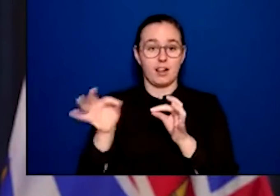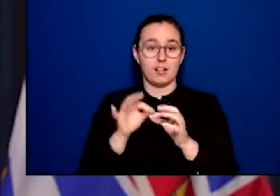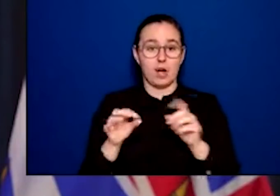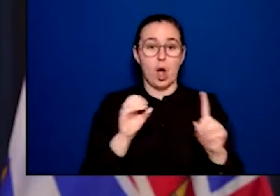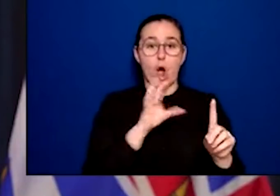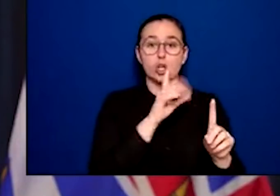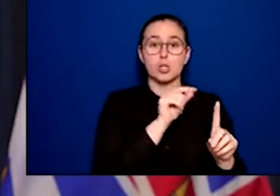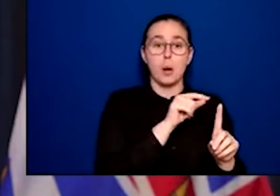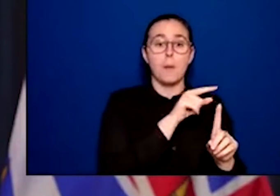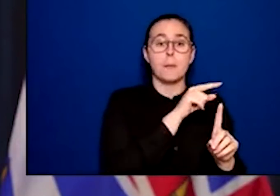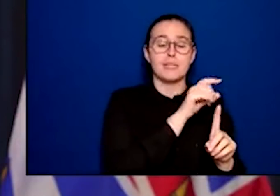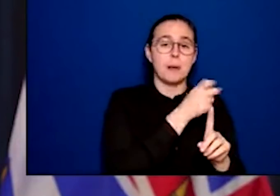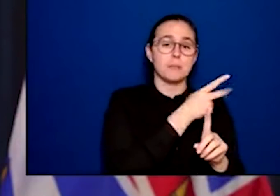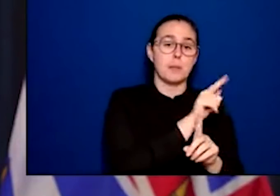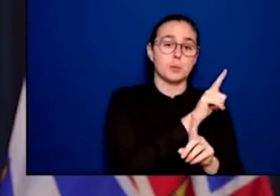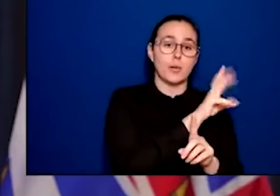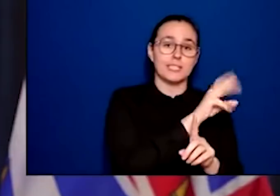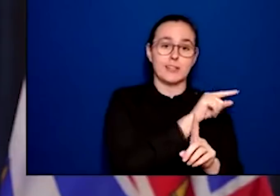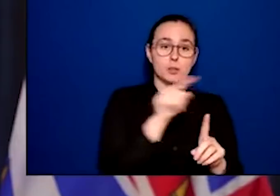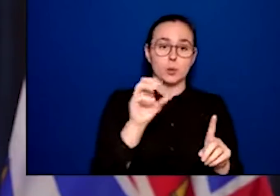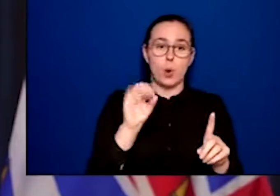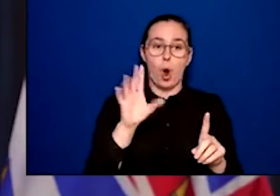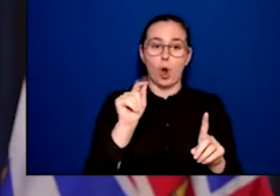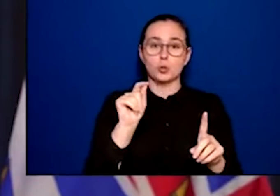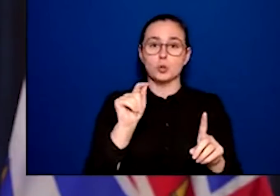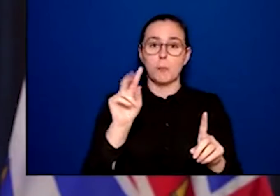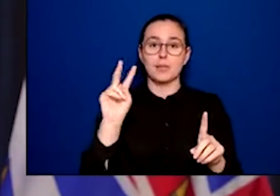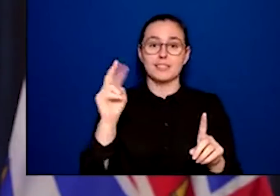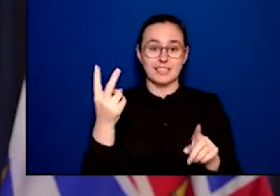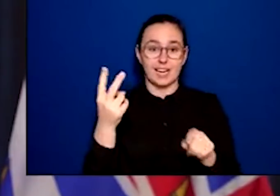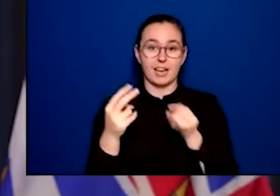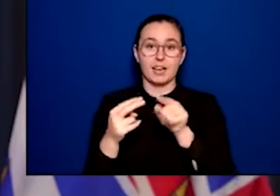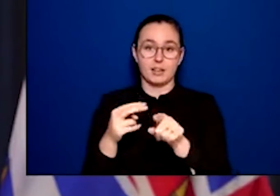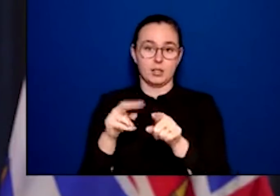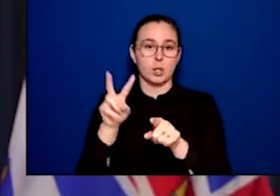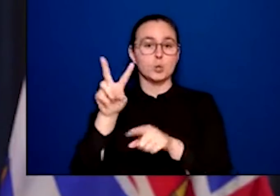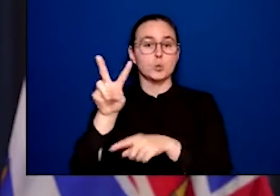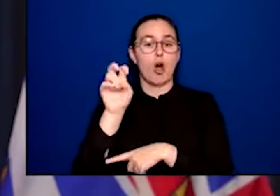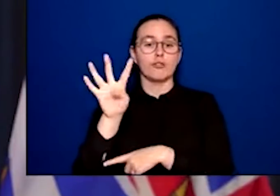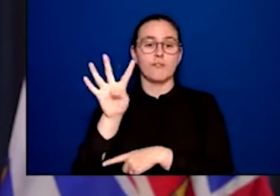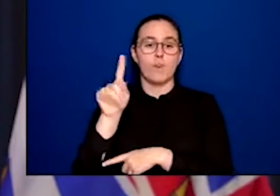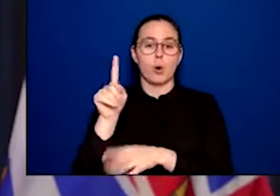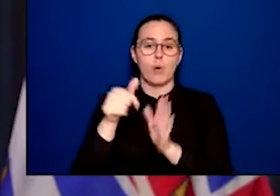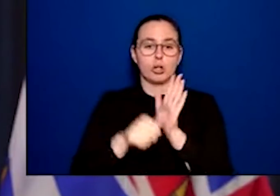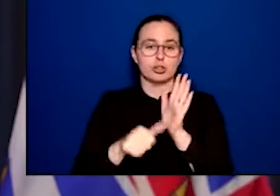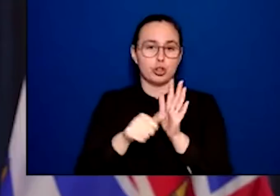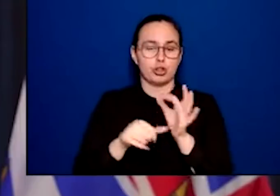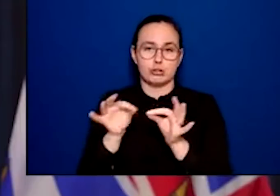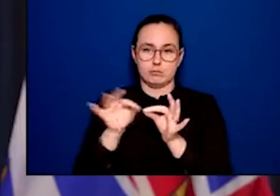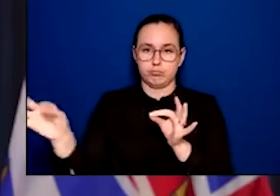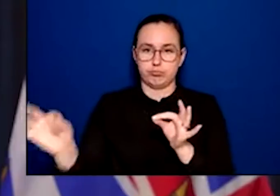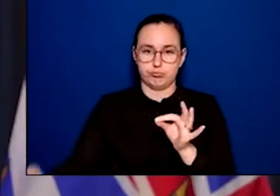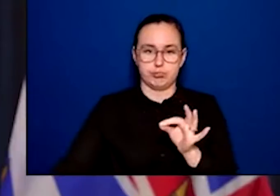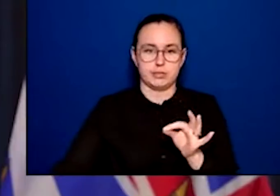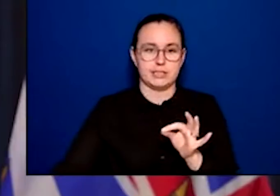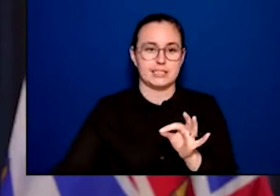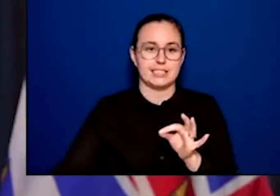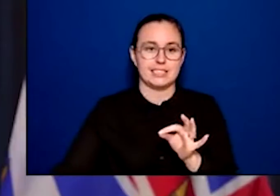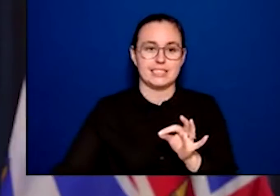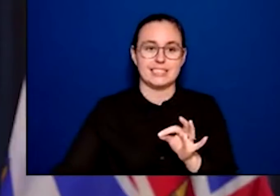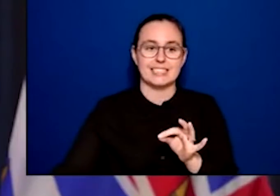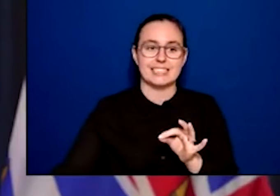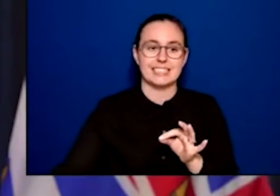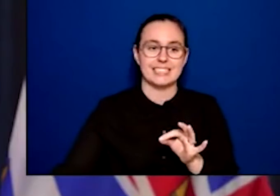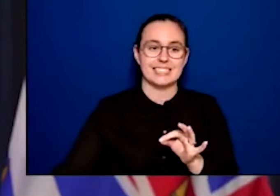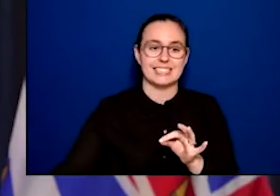the health authorities postponed 241 non-urgent scheduled surgeries. That was 16 in Fraser Health,